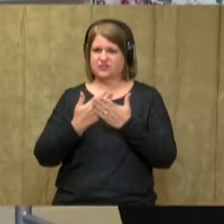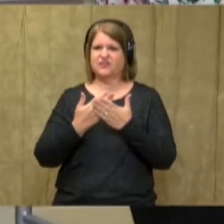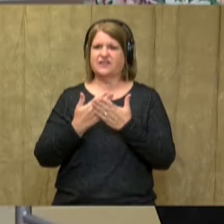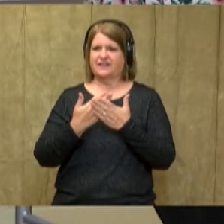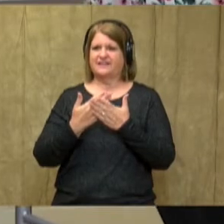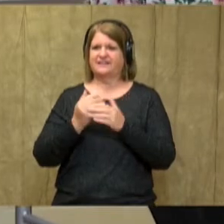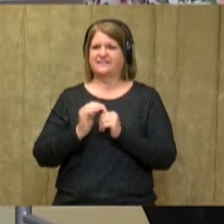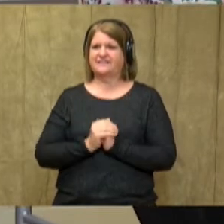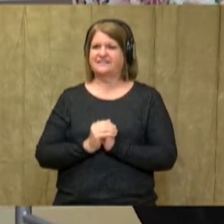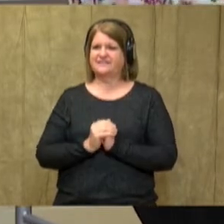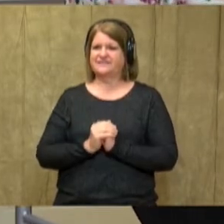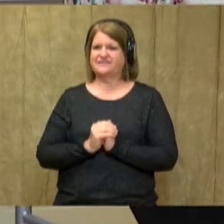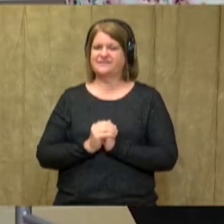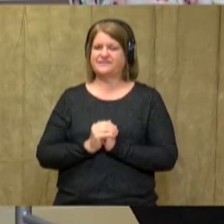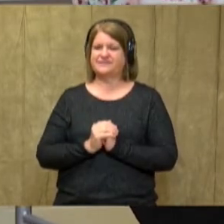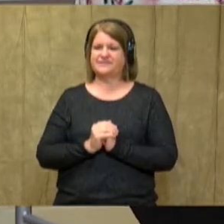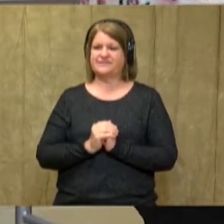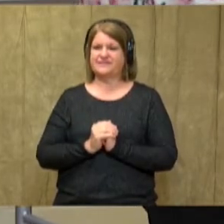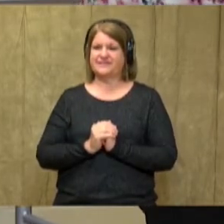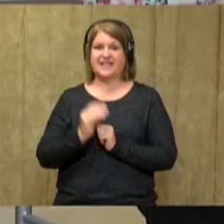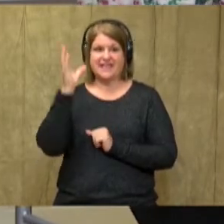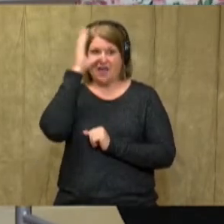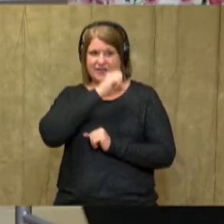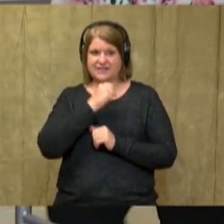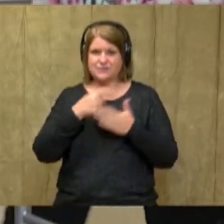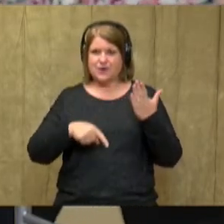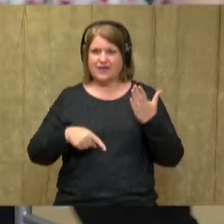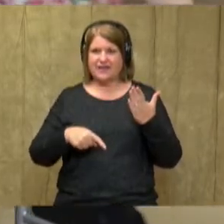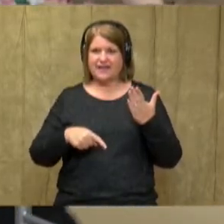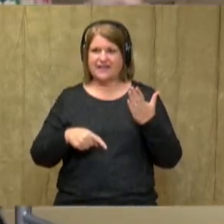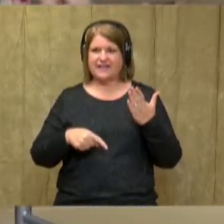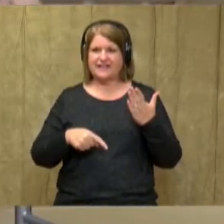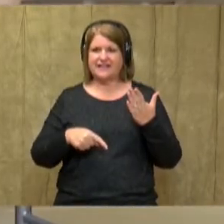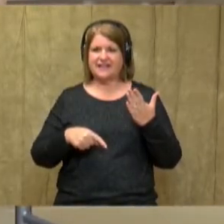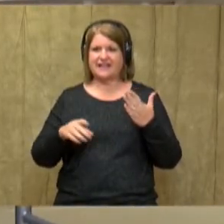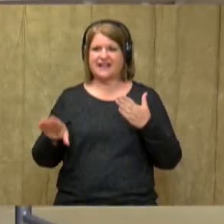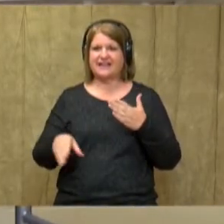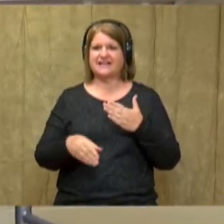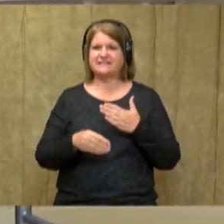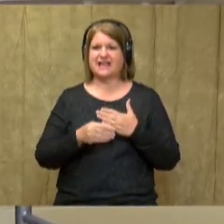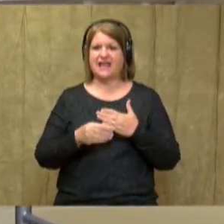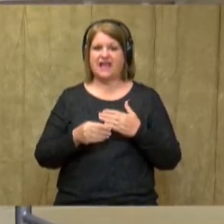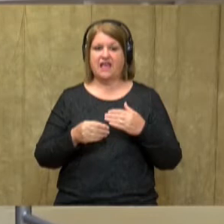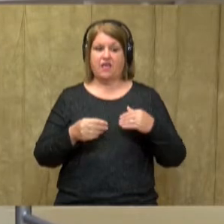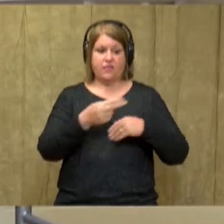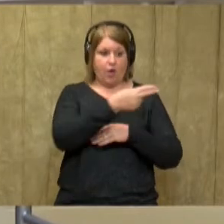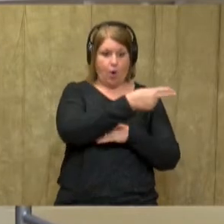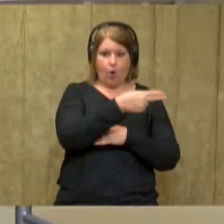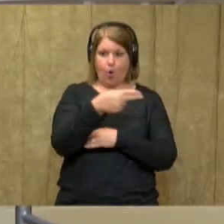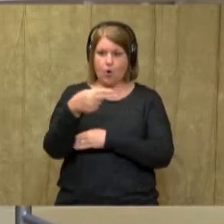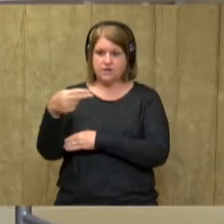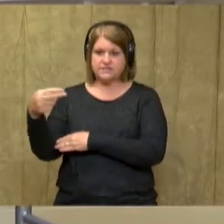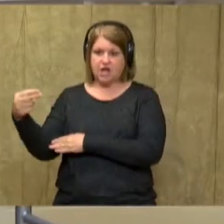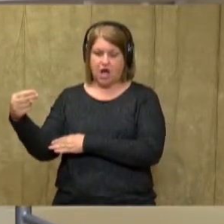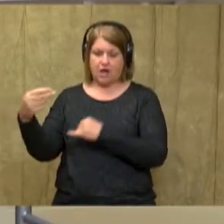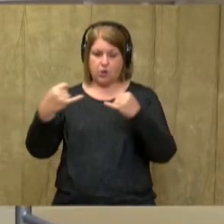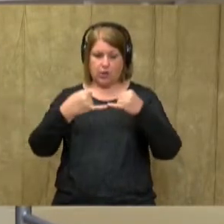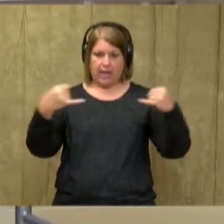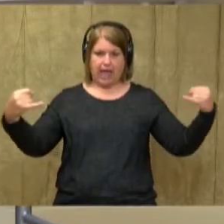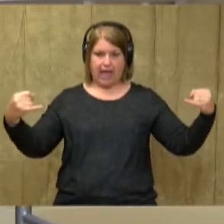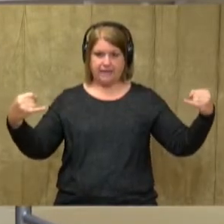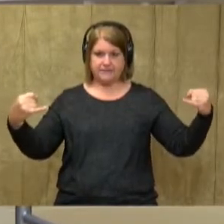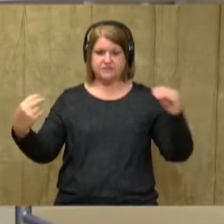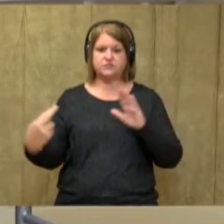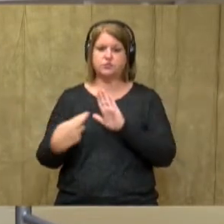right, I think that looks good. Now guess what? Let's add this horizontal line for our